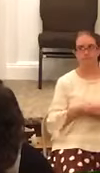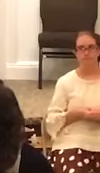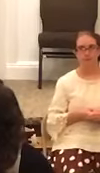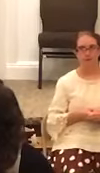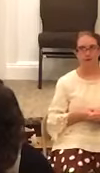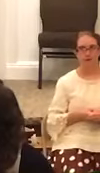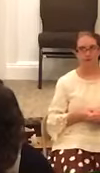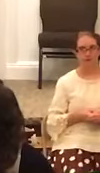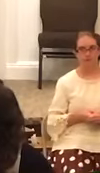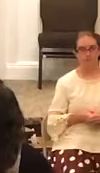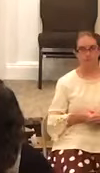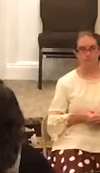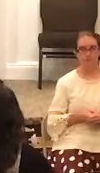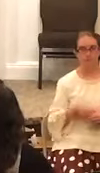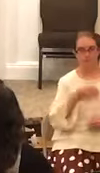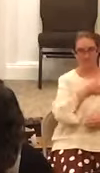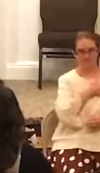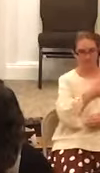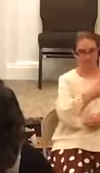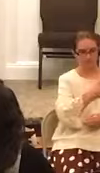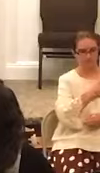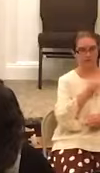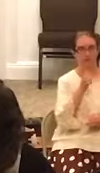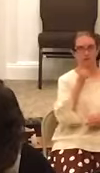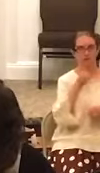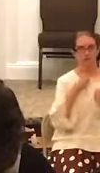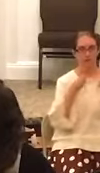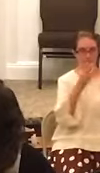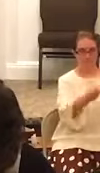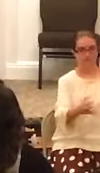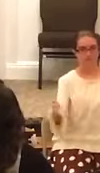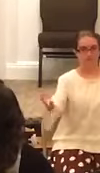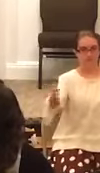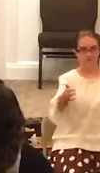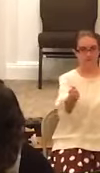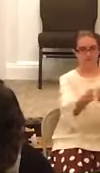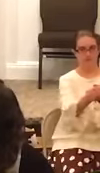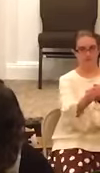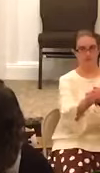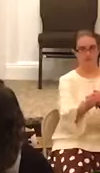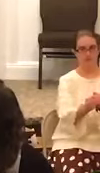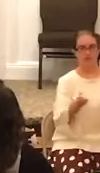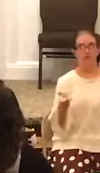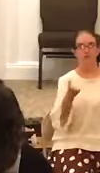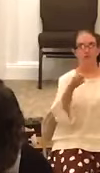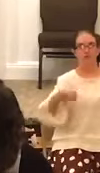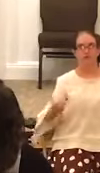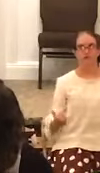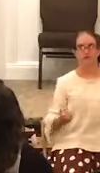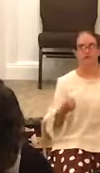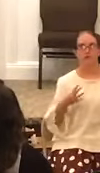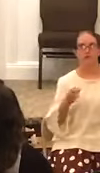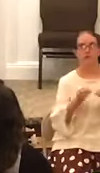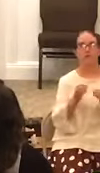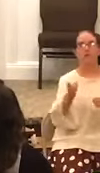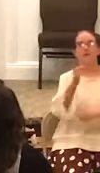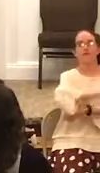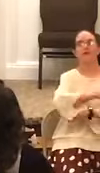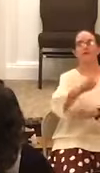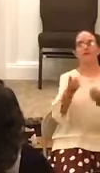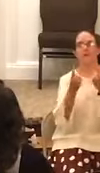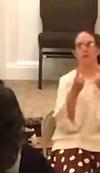right. And he goes, not forsaking the assembling of ourselves together, as a matter of some is, but exhorting one another, and so much the more you see the day